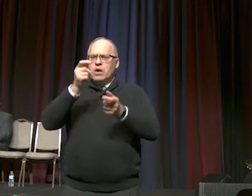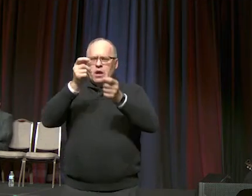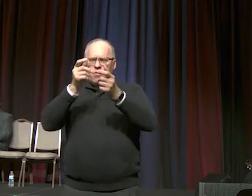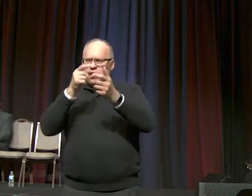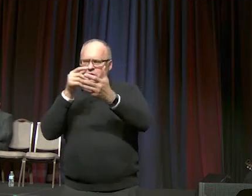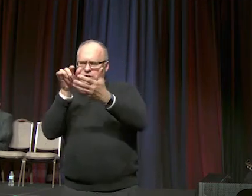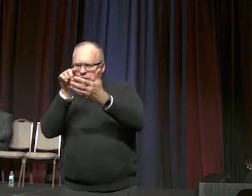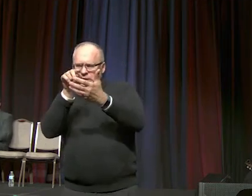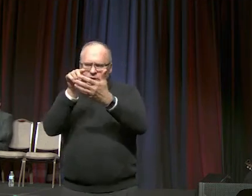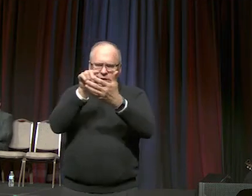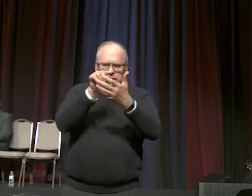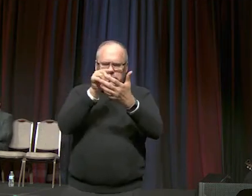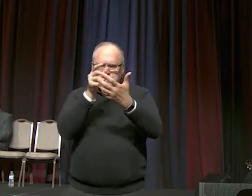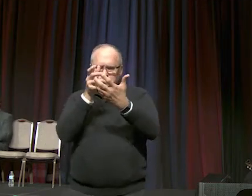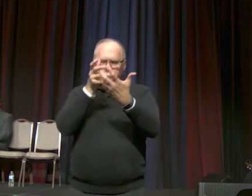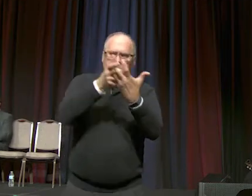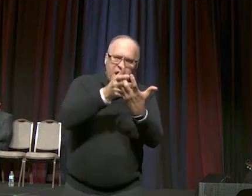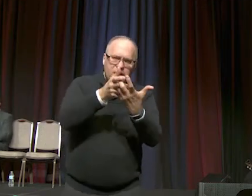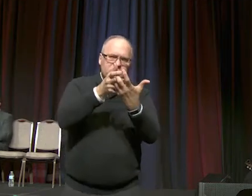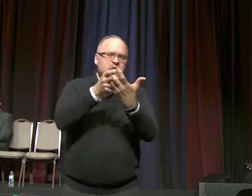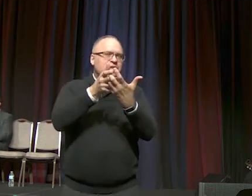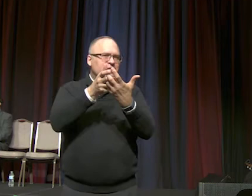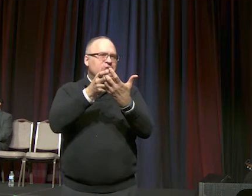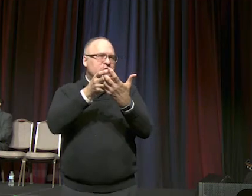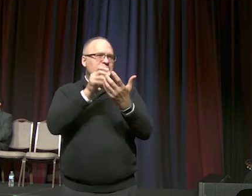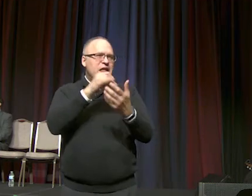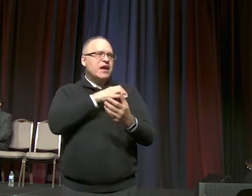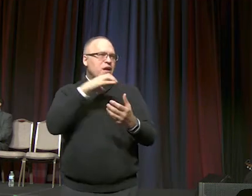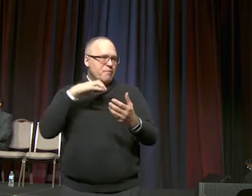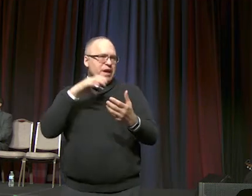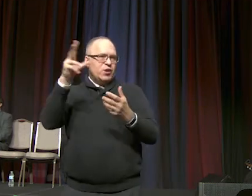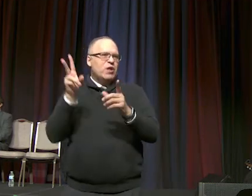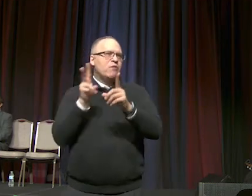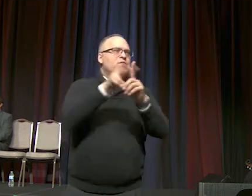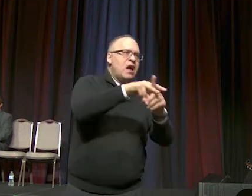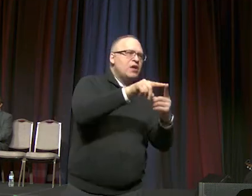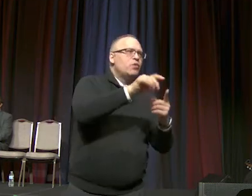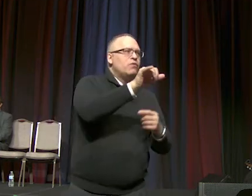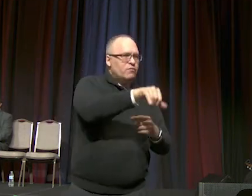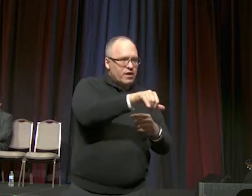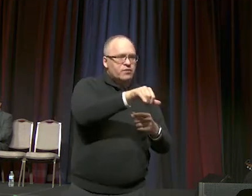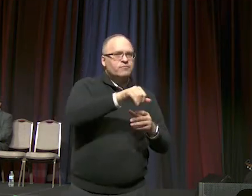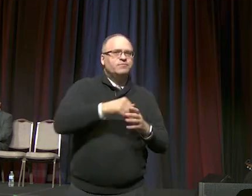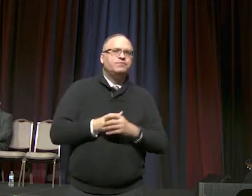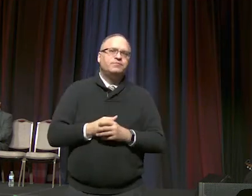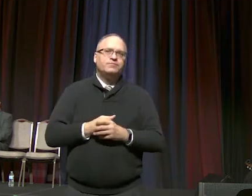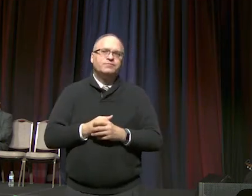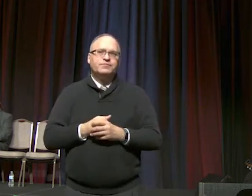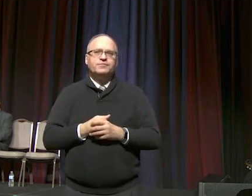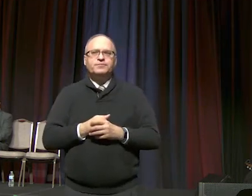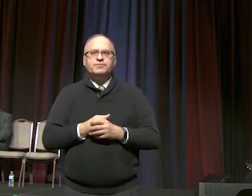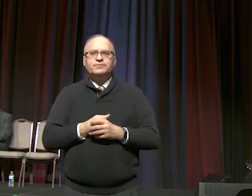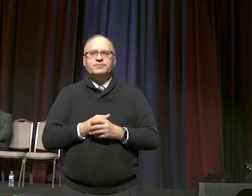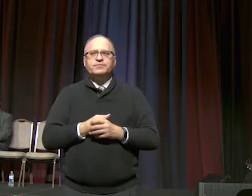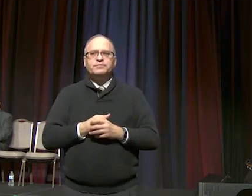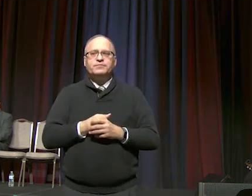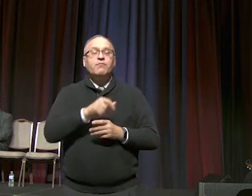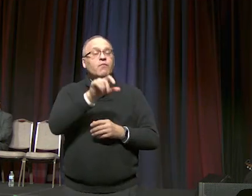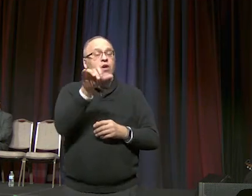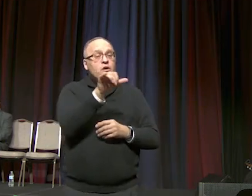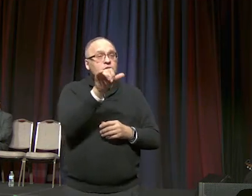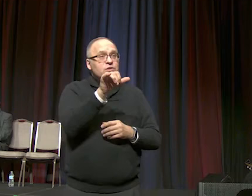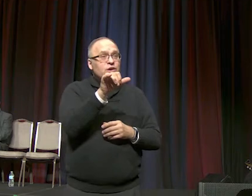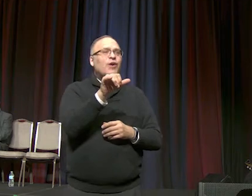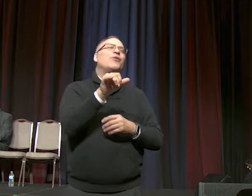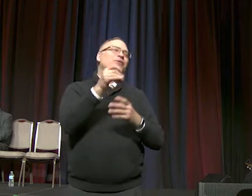aligned either with the paragraph of that petition or what the petition was dealing with. And those are